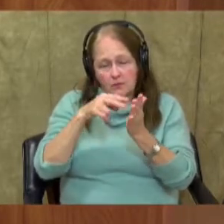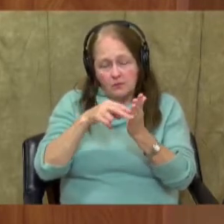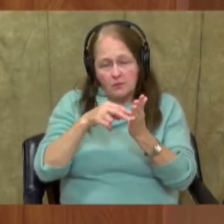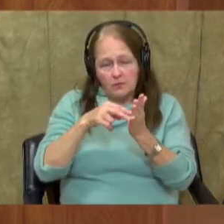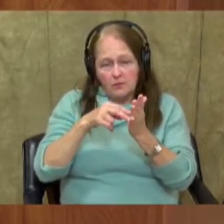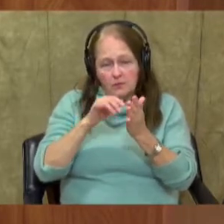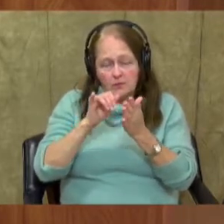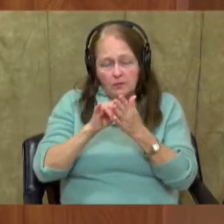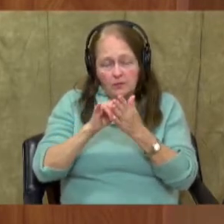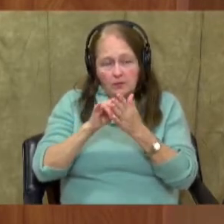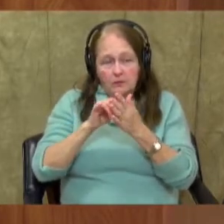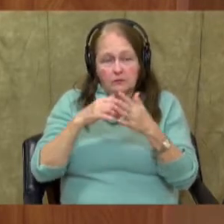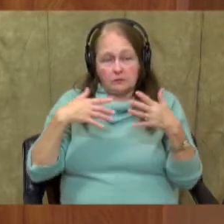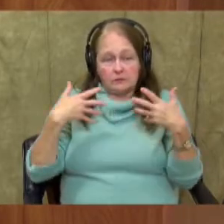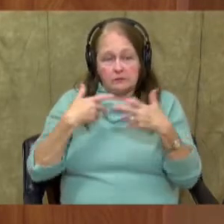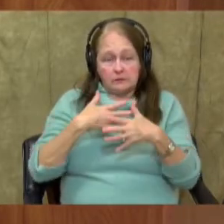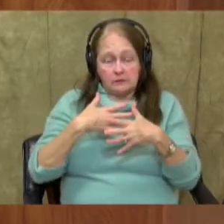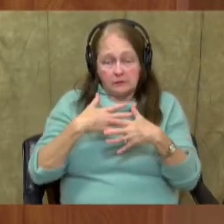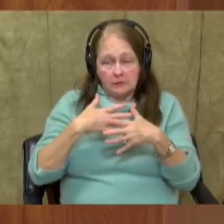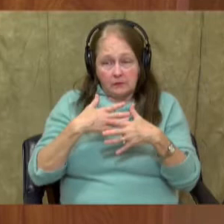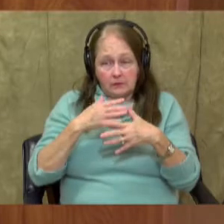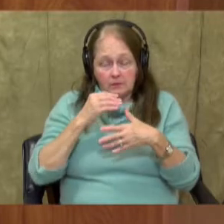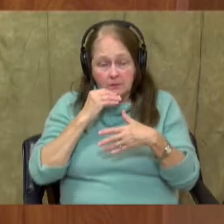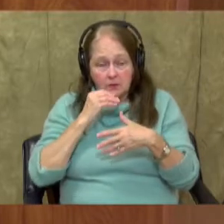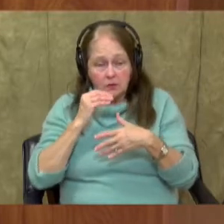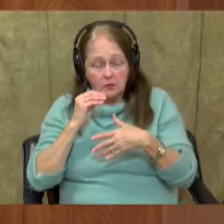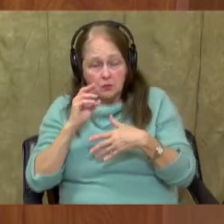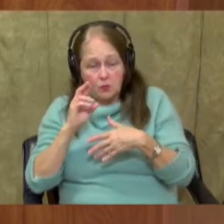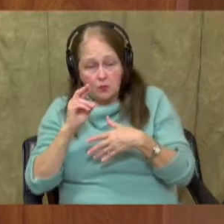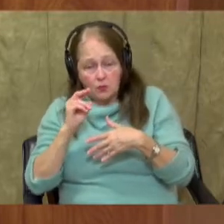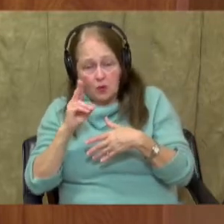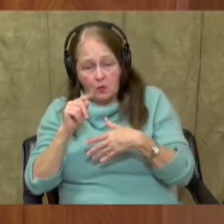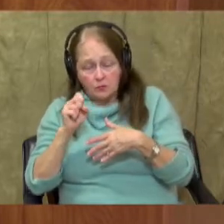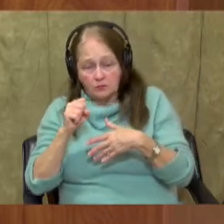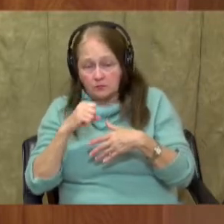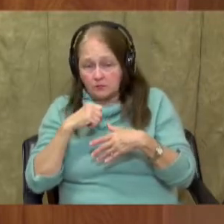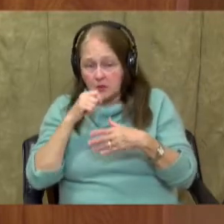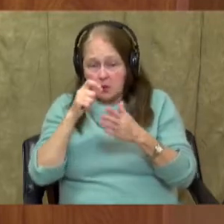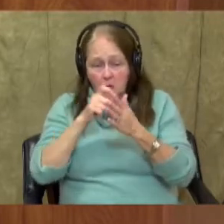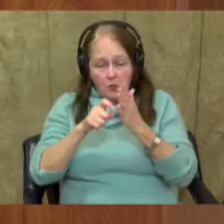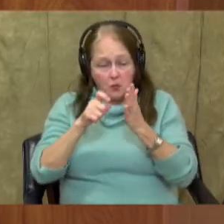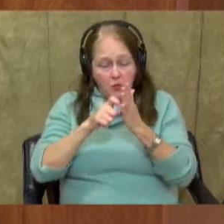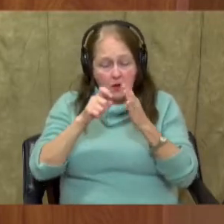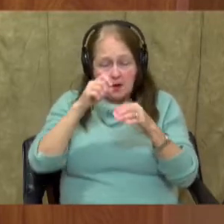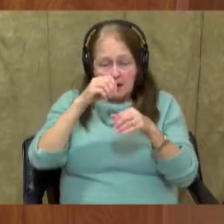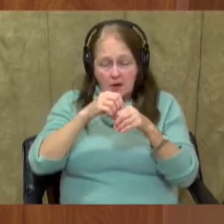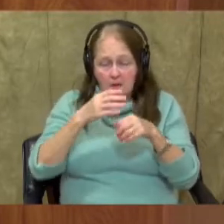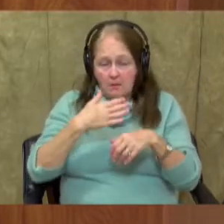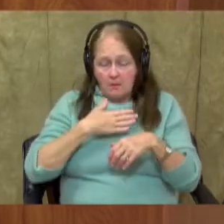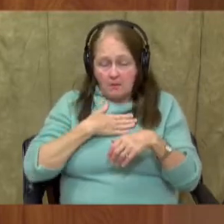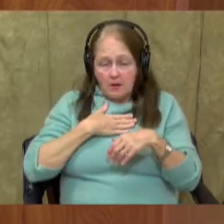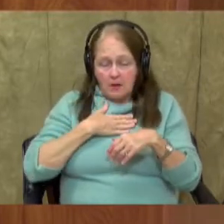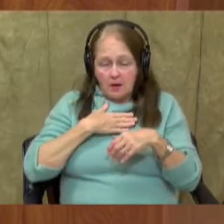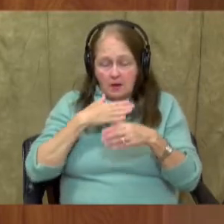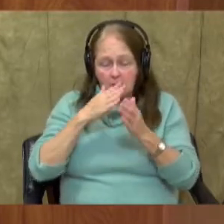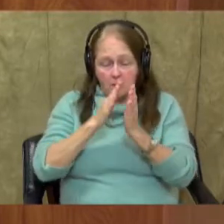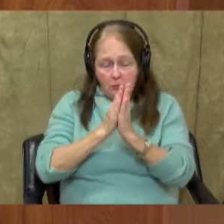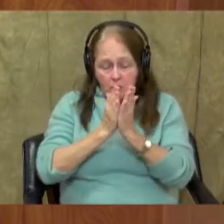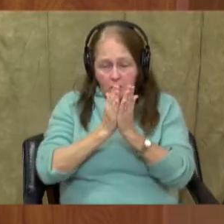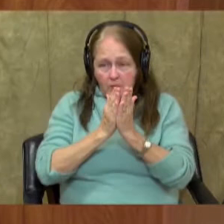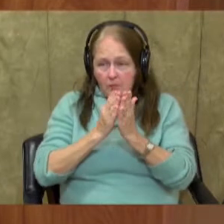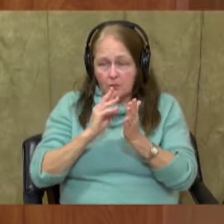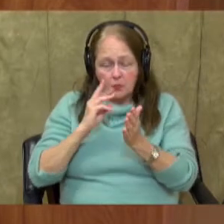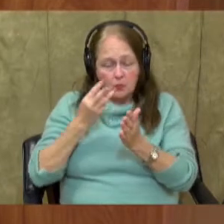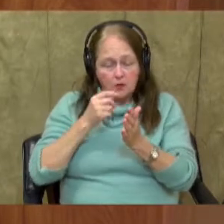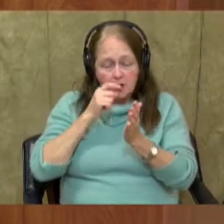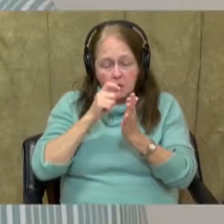a freak out moment because, Miss Roberts, we don't write in our textbooks and on our papers and everything. And that's true, we don't